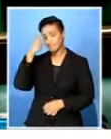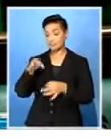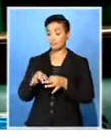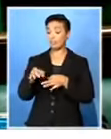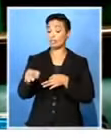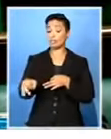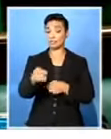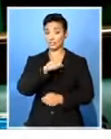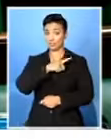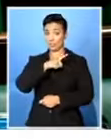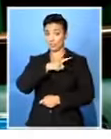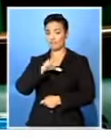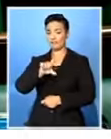SABC.